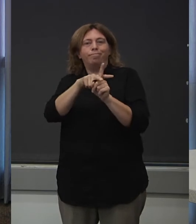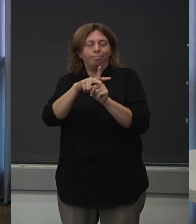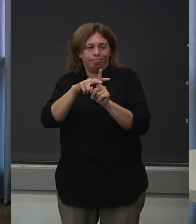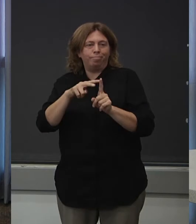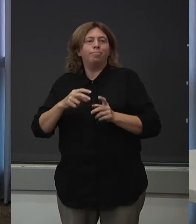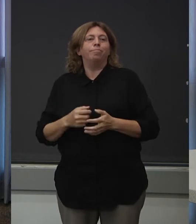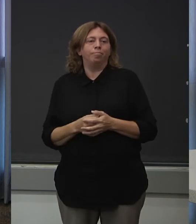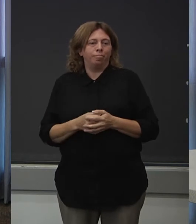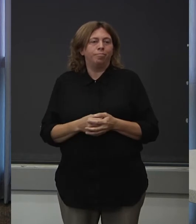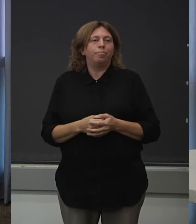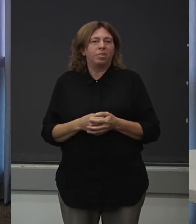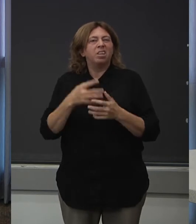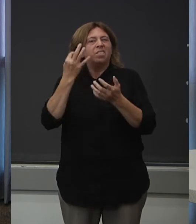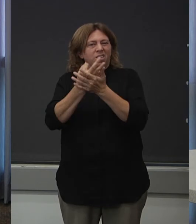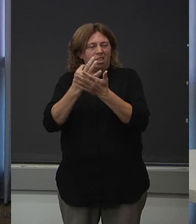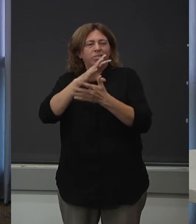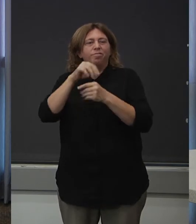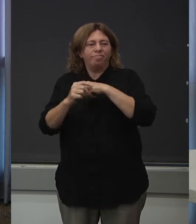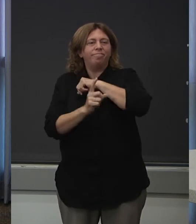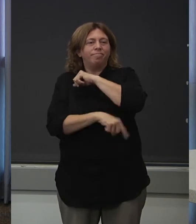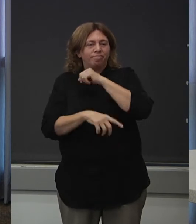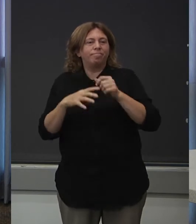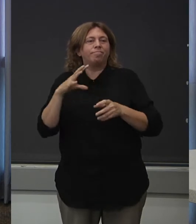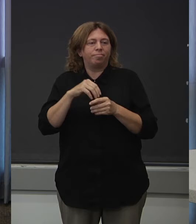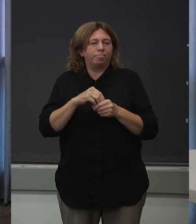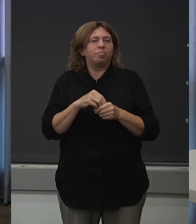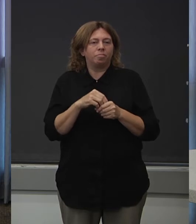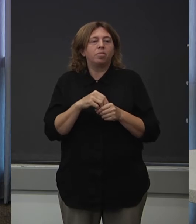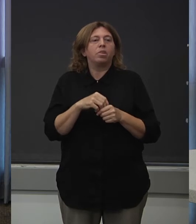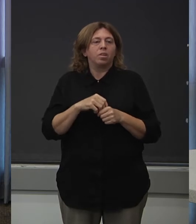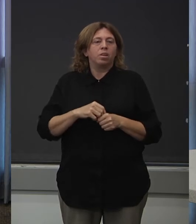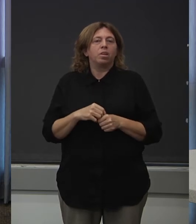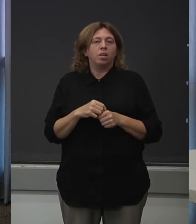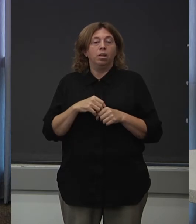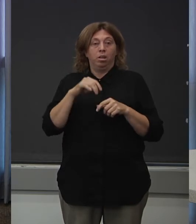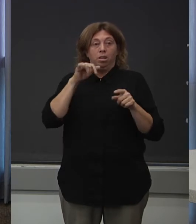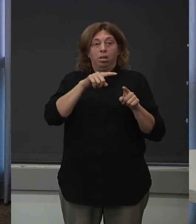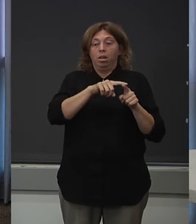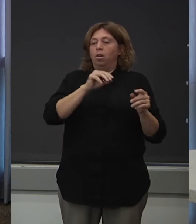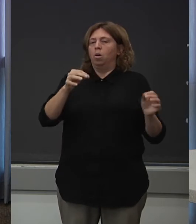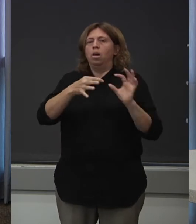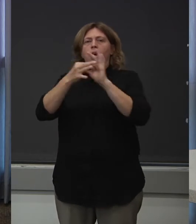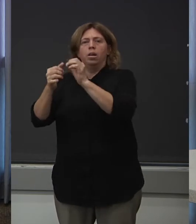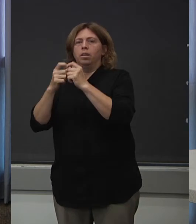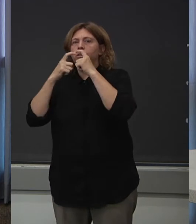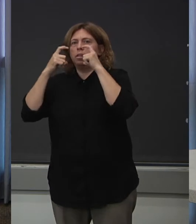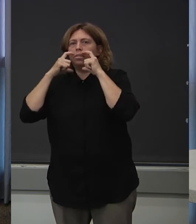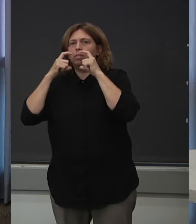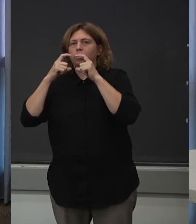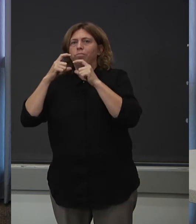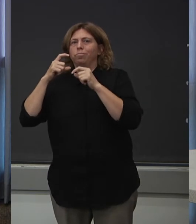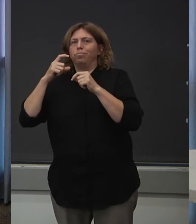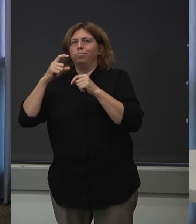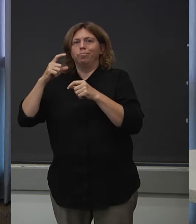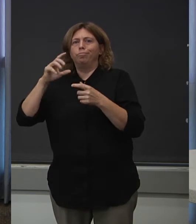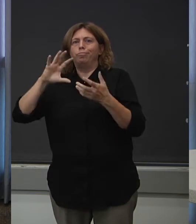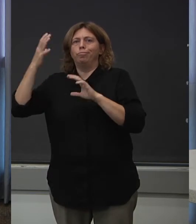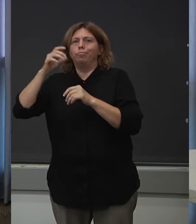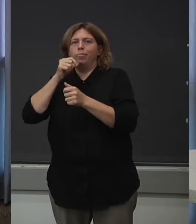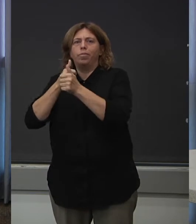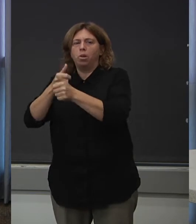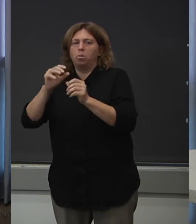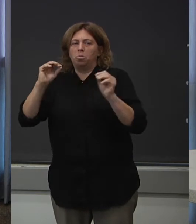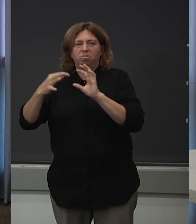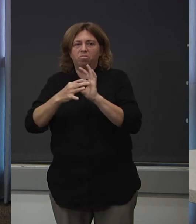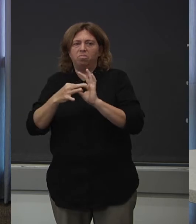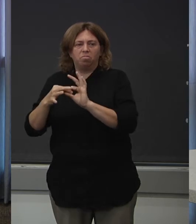that have been issued so far actually involve any of the facial covering mandates. Most of them were related to the various closure guidance